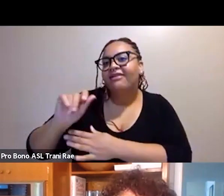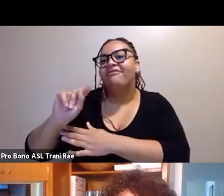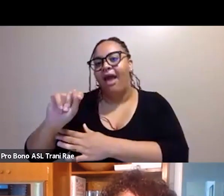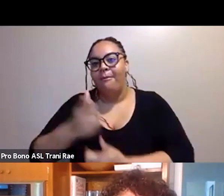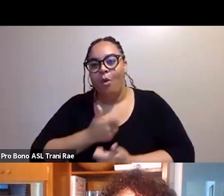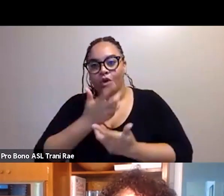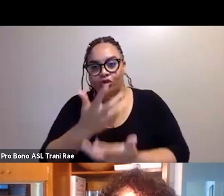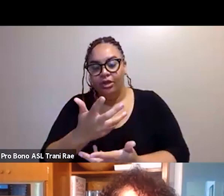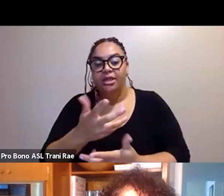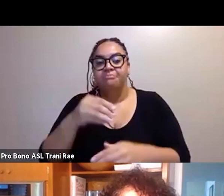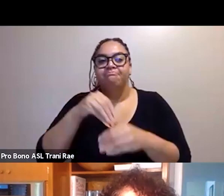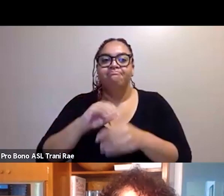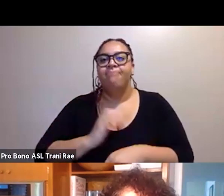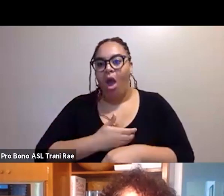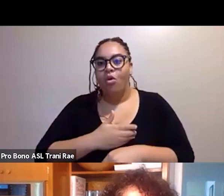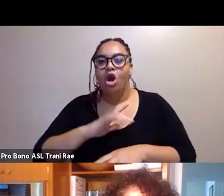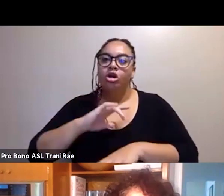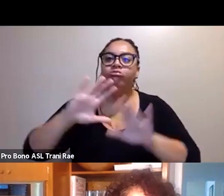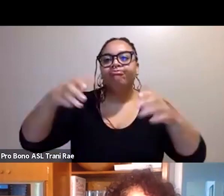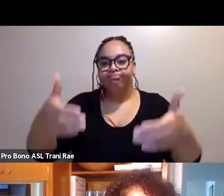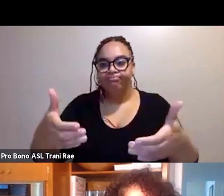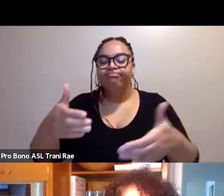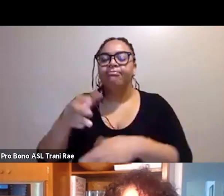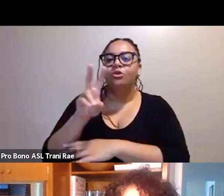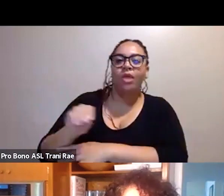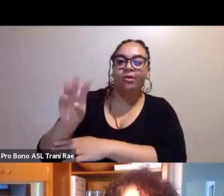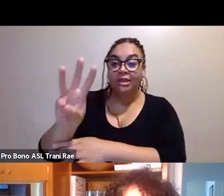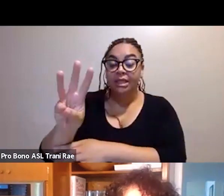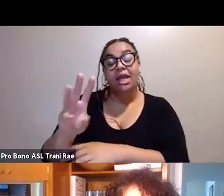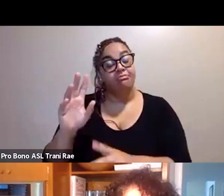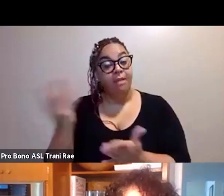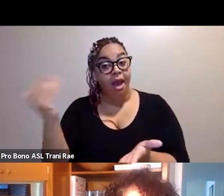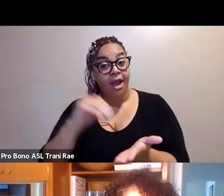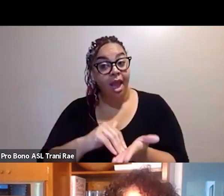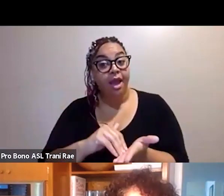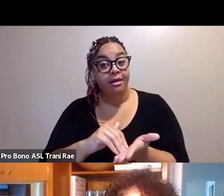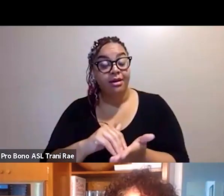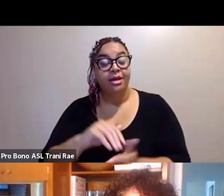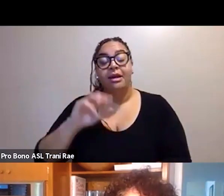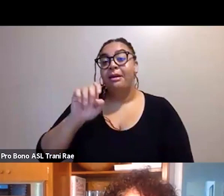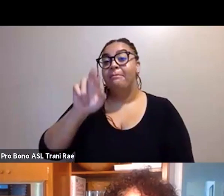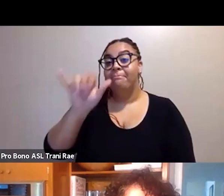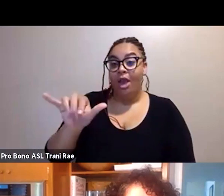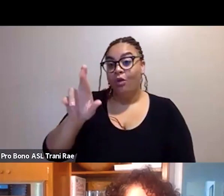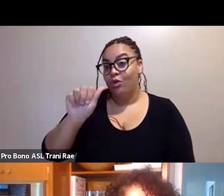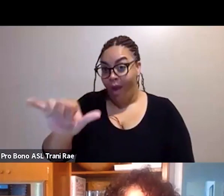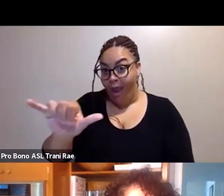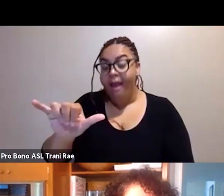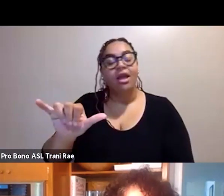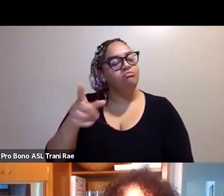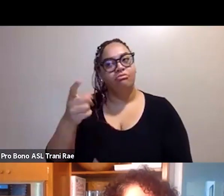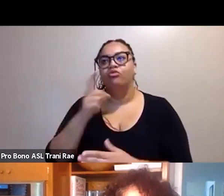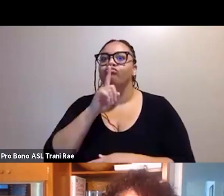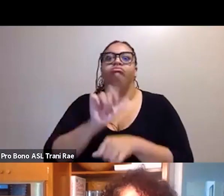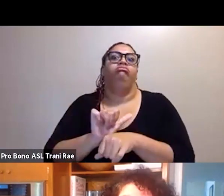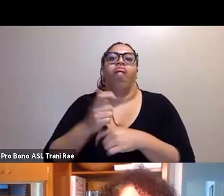in 2006. And once again, shout out to Mary Ray Worley for helping form the Fat Poet Society